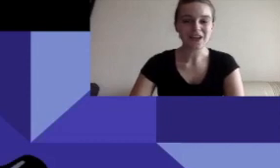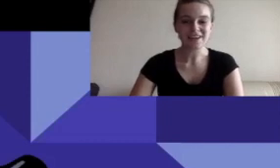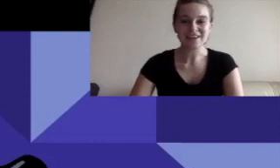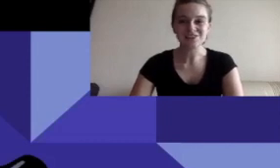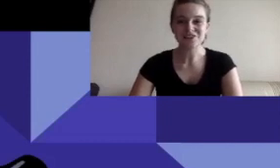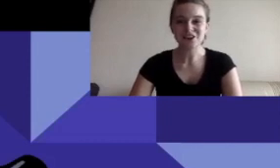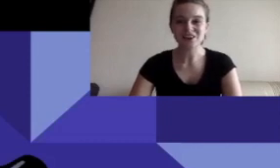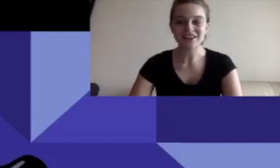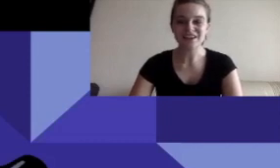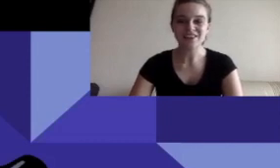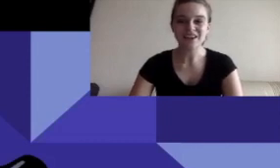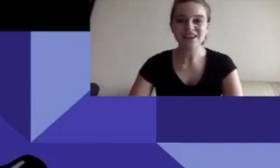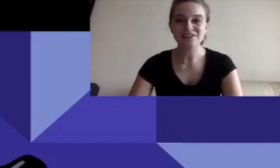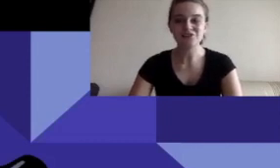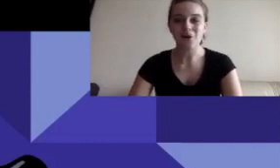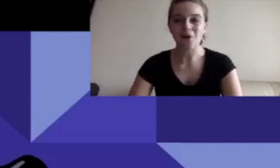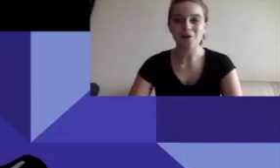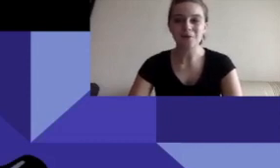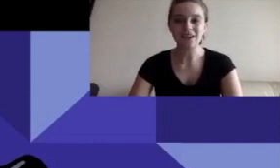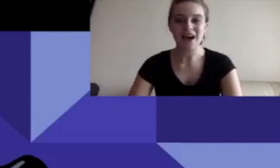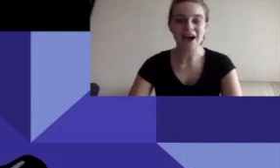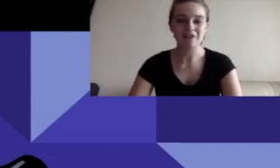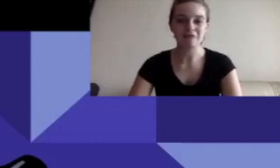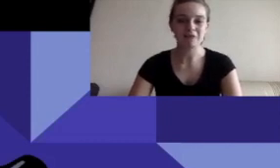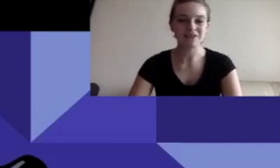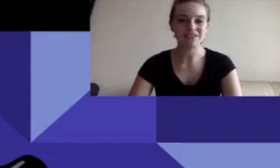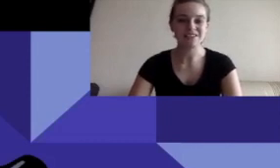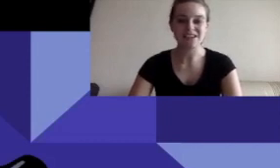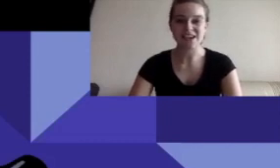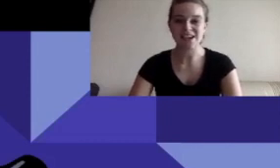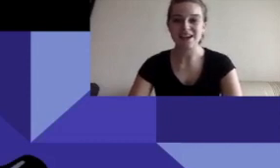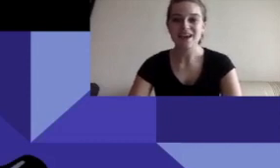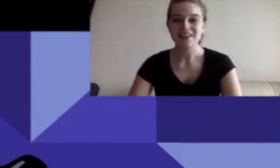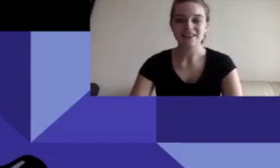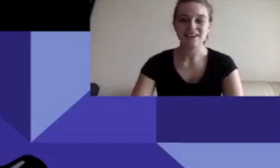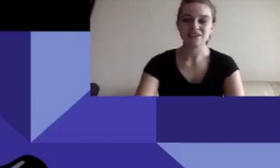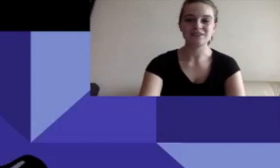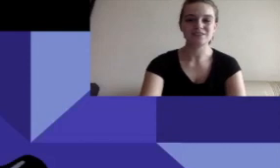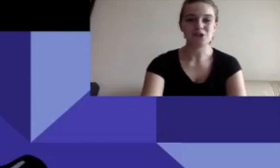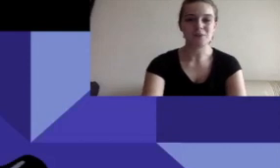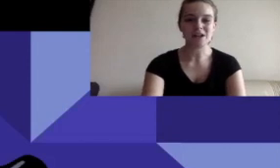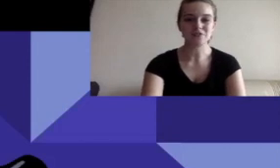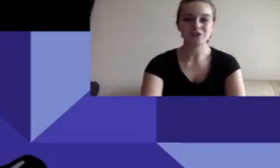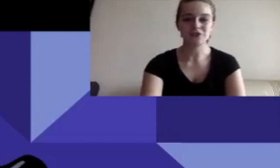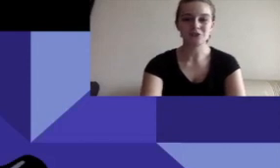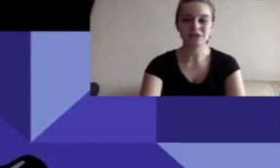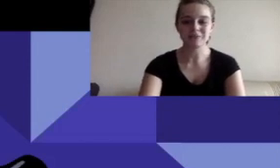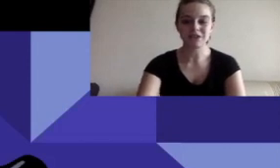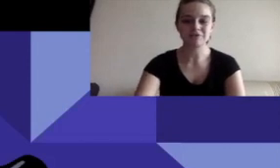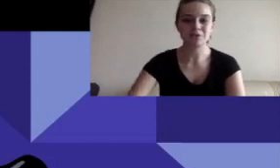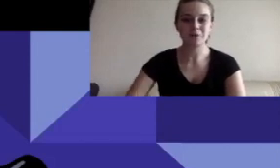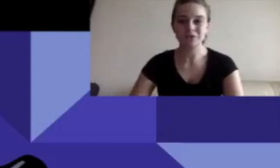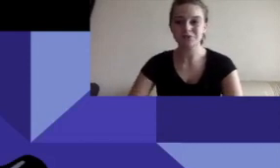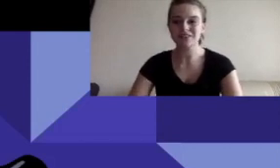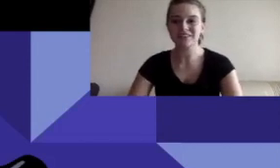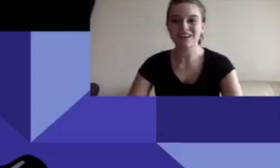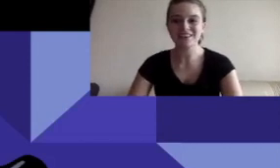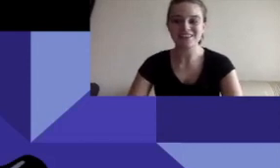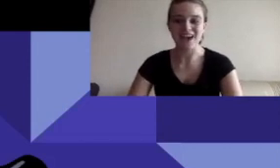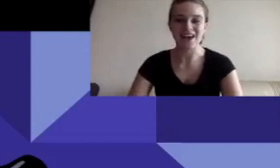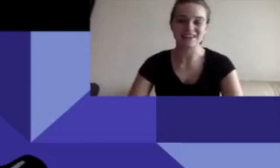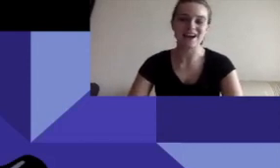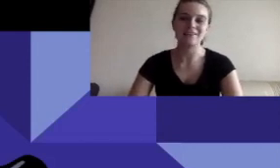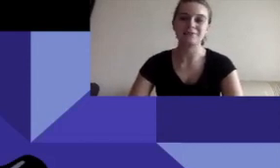Okay, kindergarten, that is all we have for today. Thank you so much for joining me for music